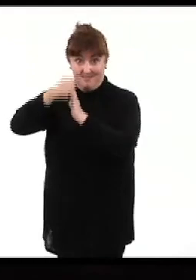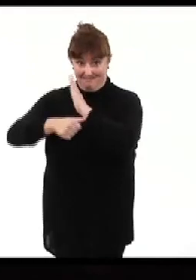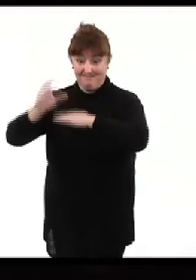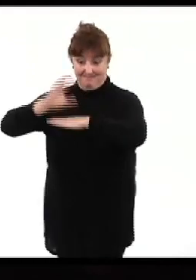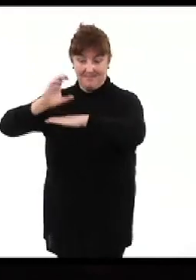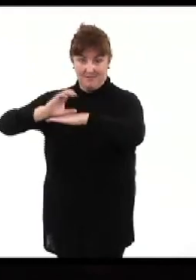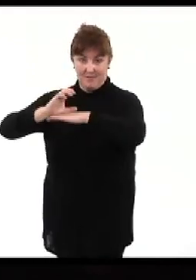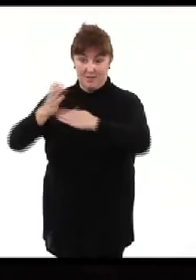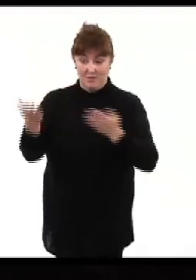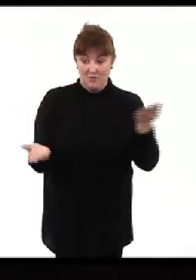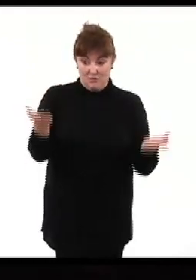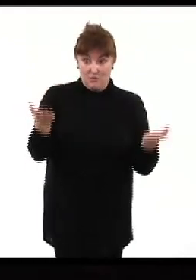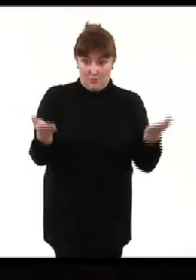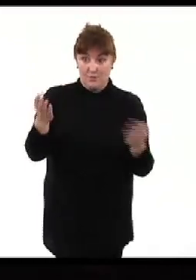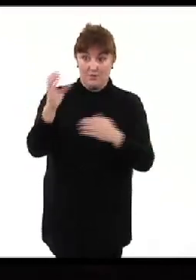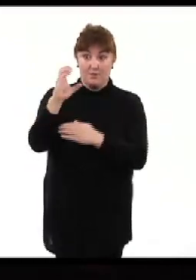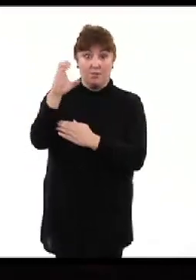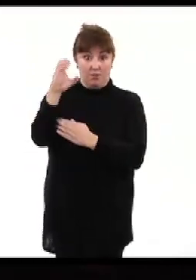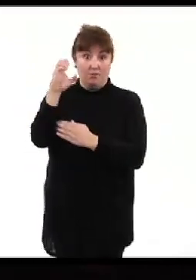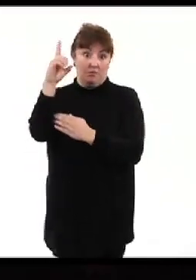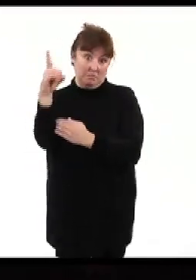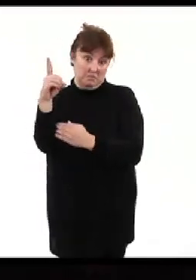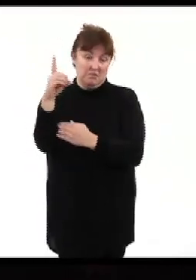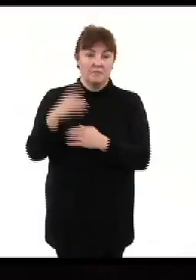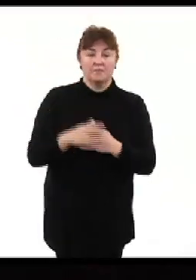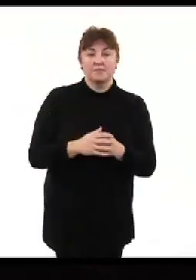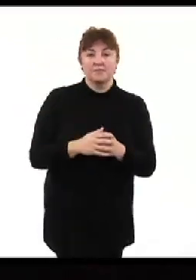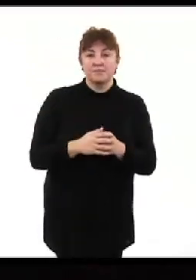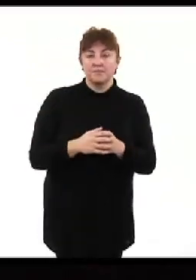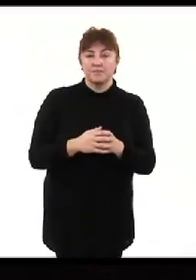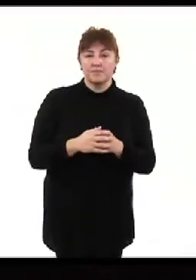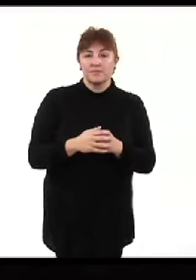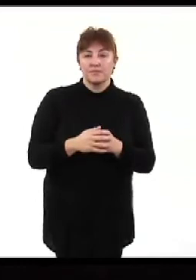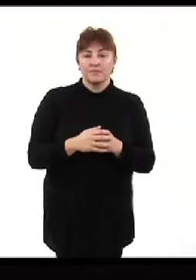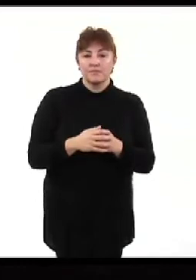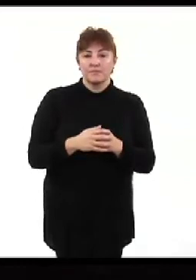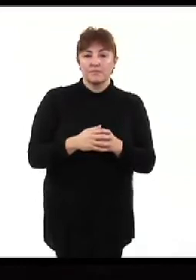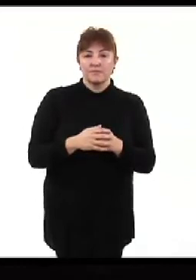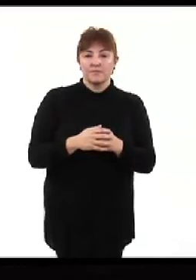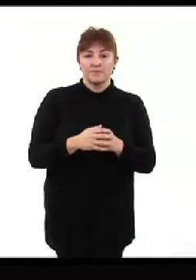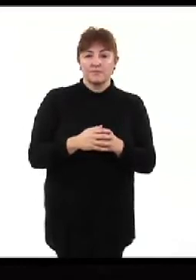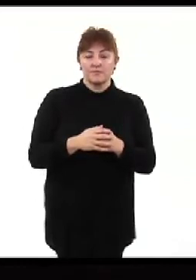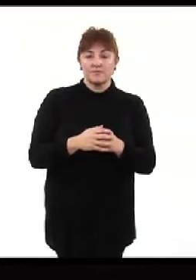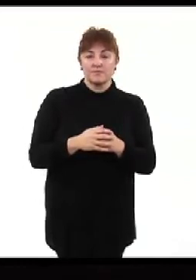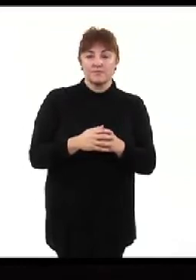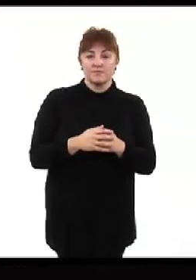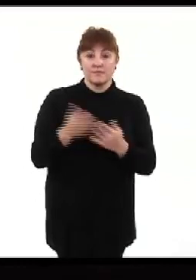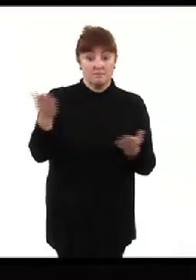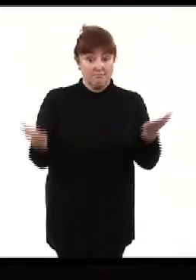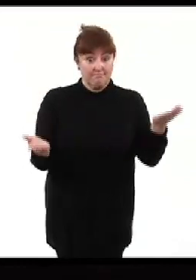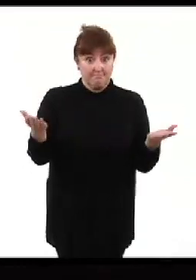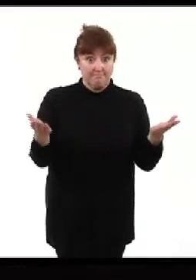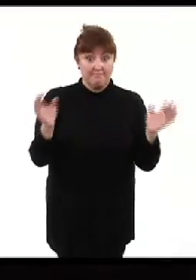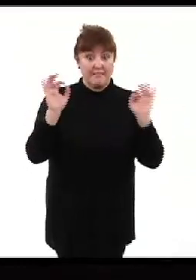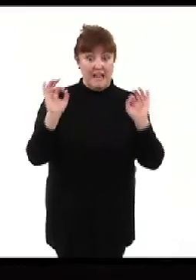spatial arrangements where I do clock above the table, okay, this is a hand shape that doesn't mean table itself, it means